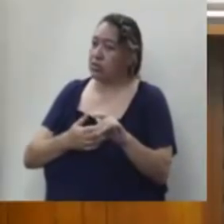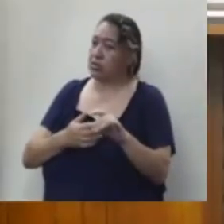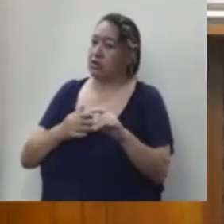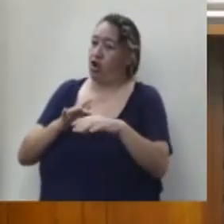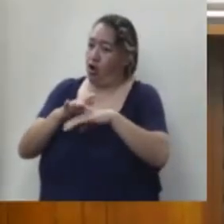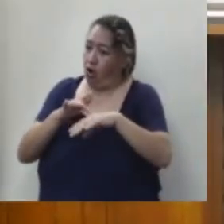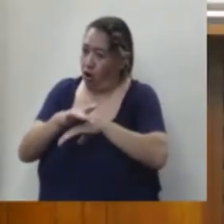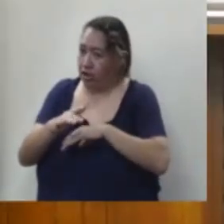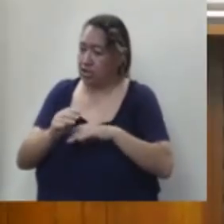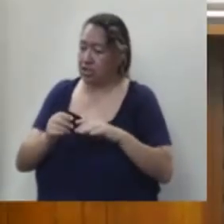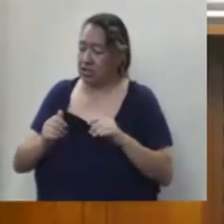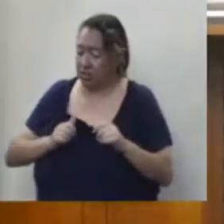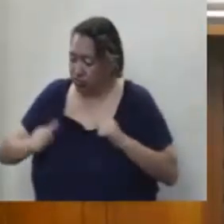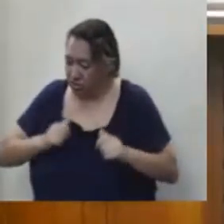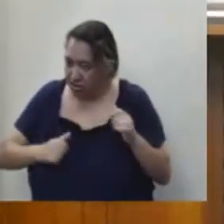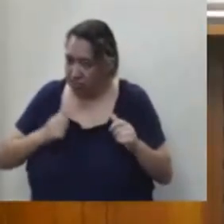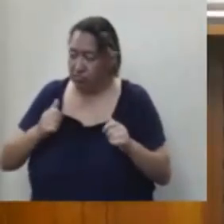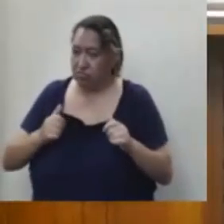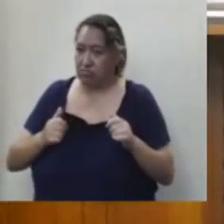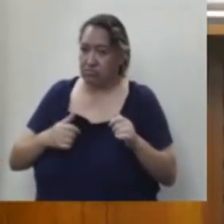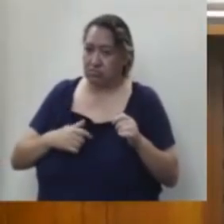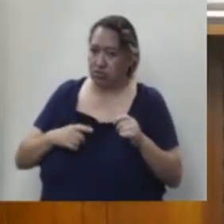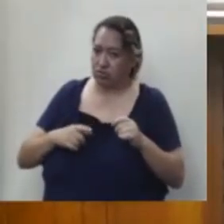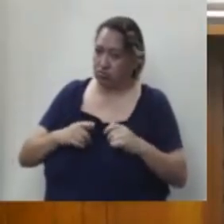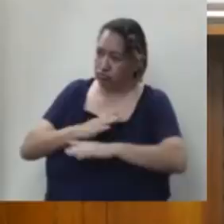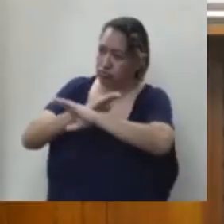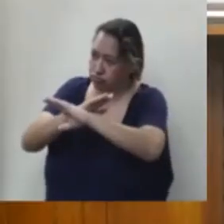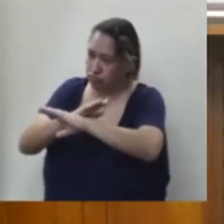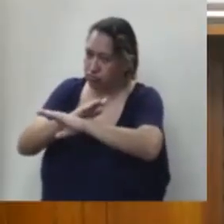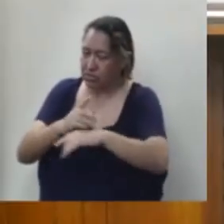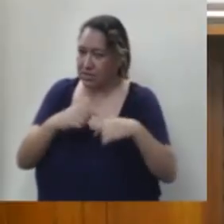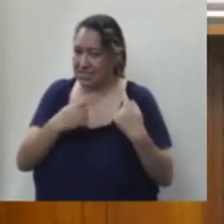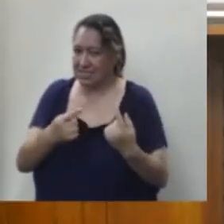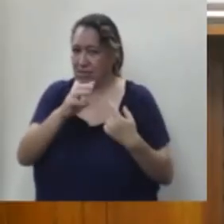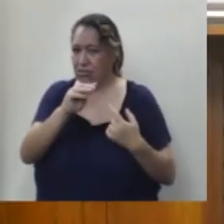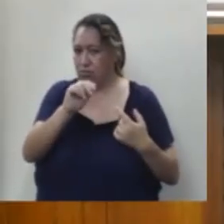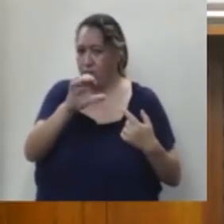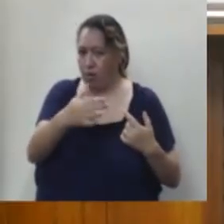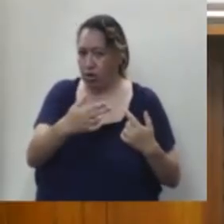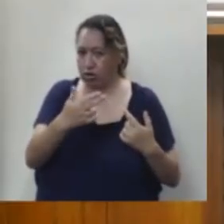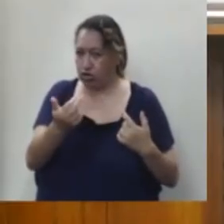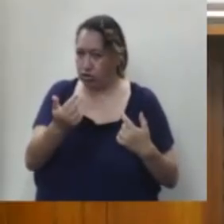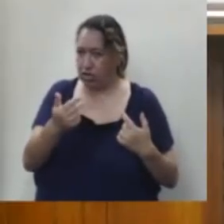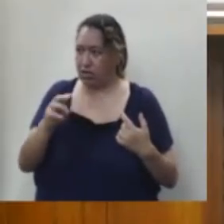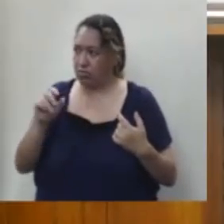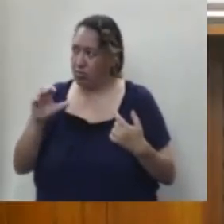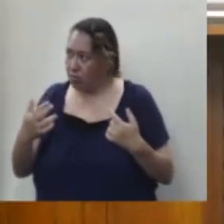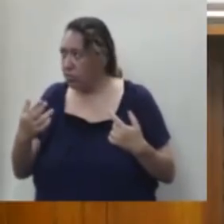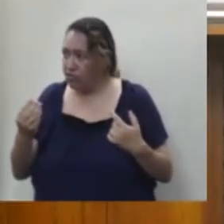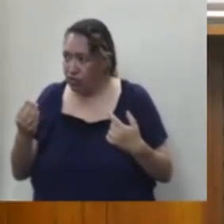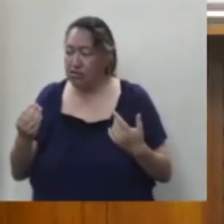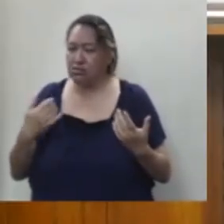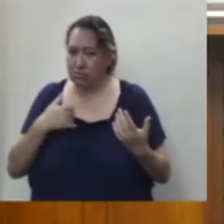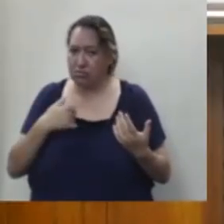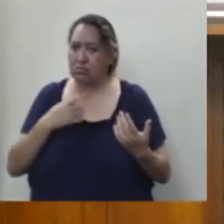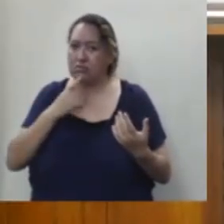measures that we have put in since March 13 or March 14, Kevin, has certainly been successful,